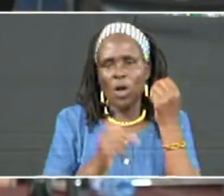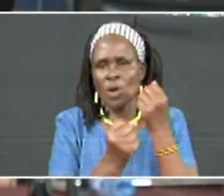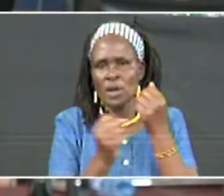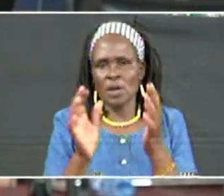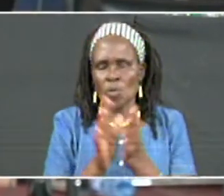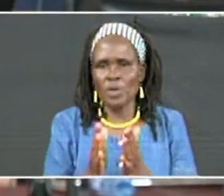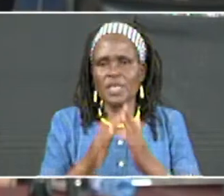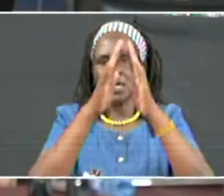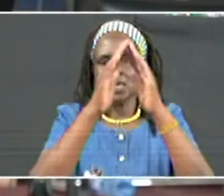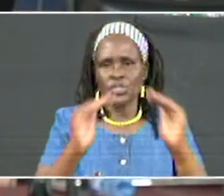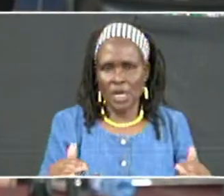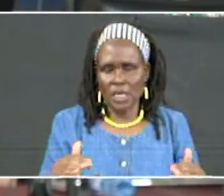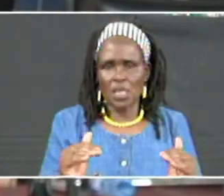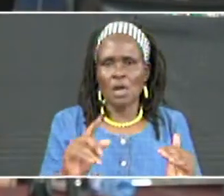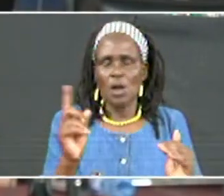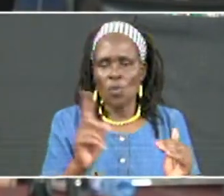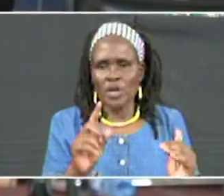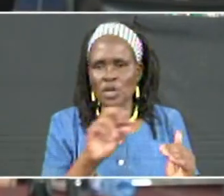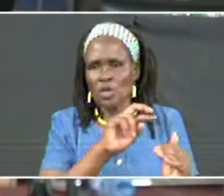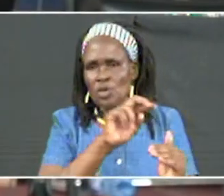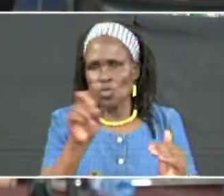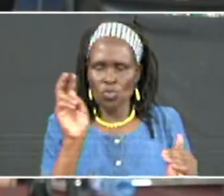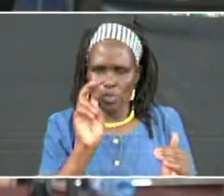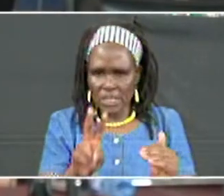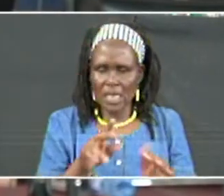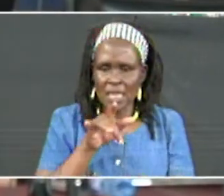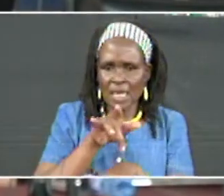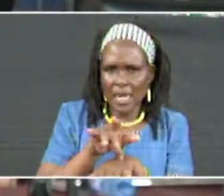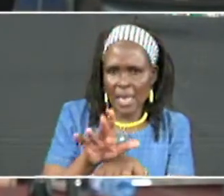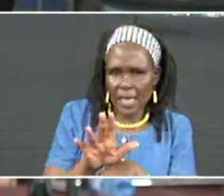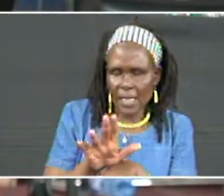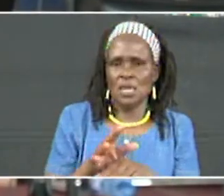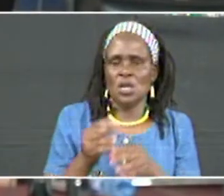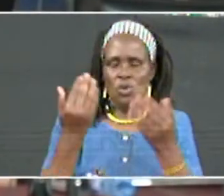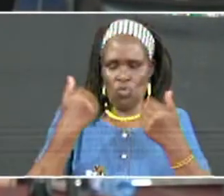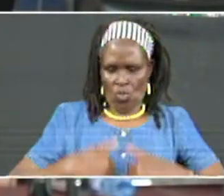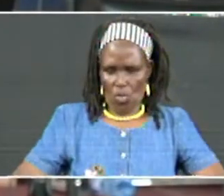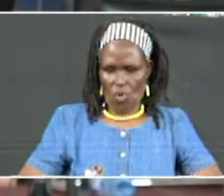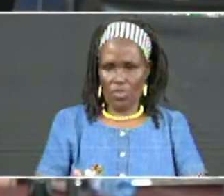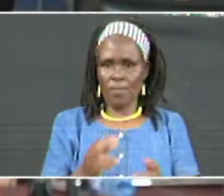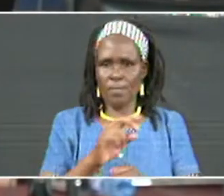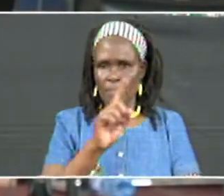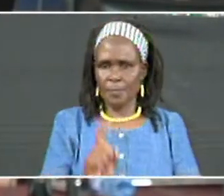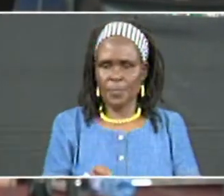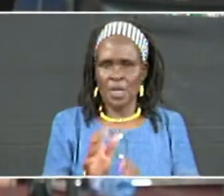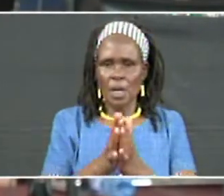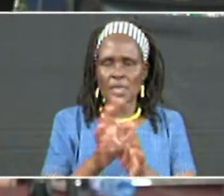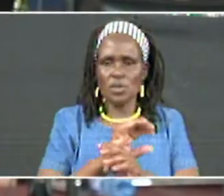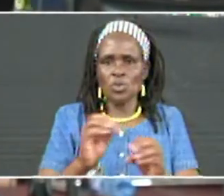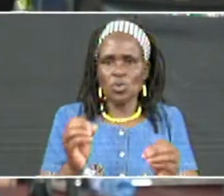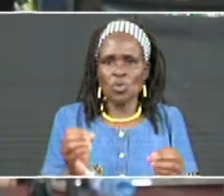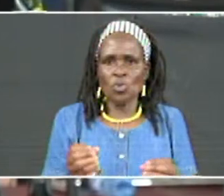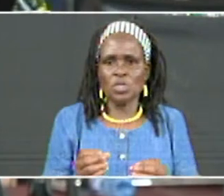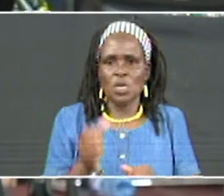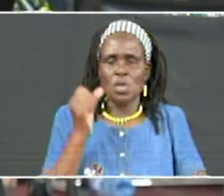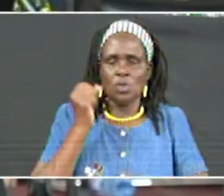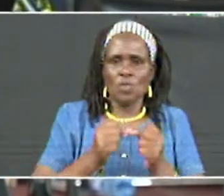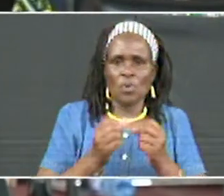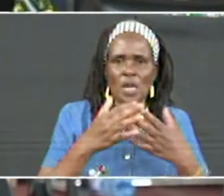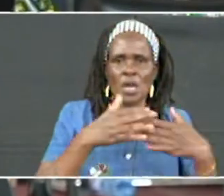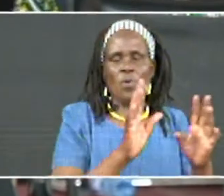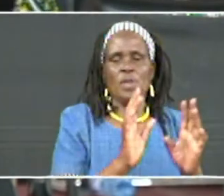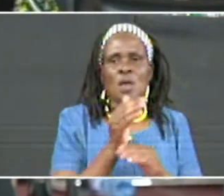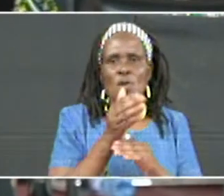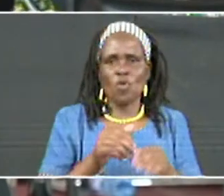shelter? When you see the naked, to clothe them, and not to turn away from your